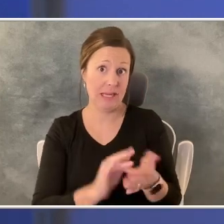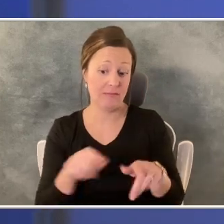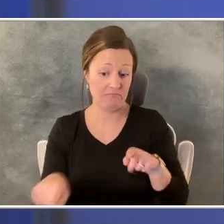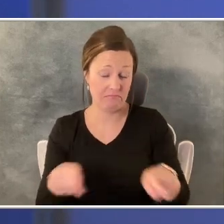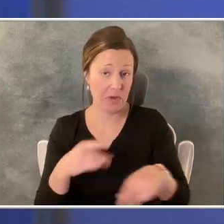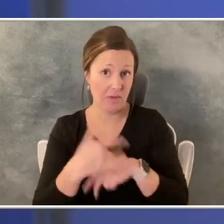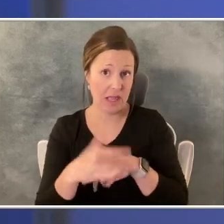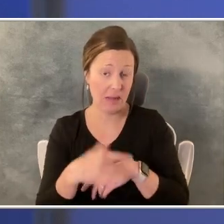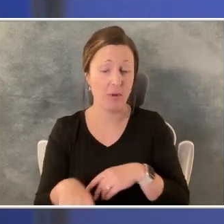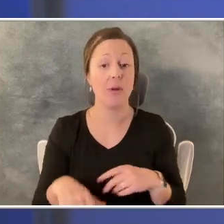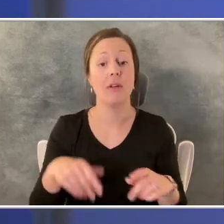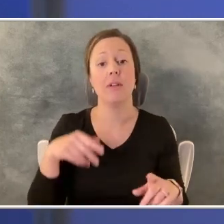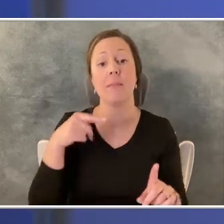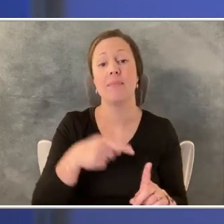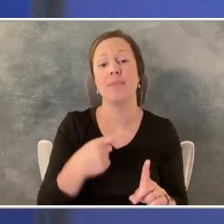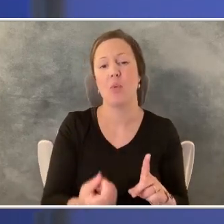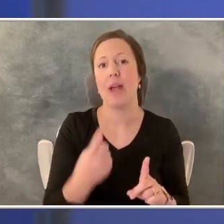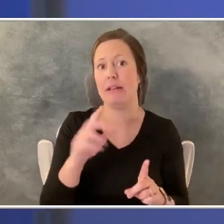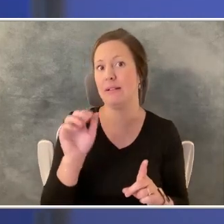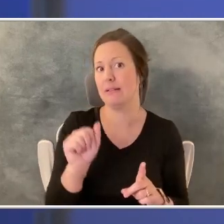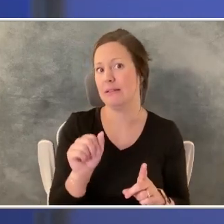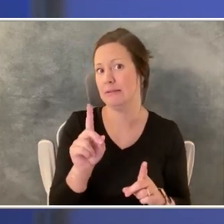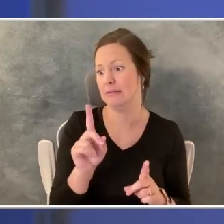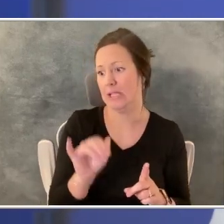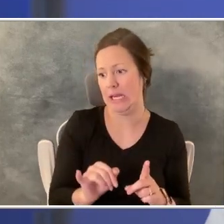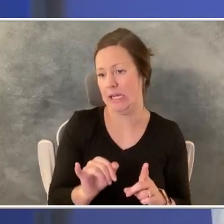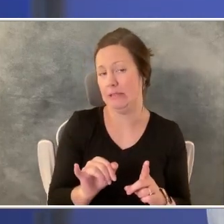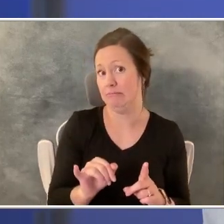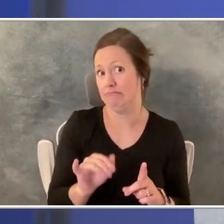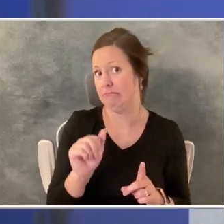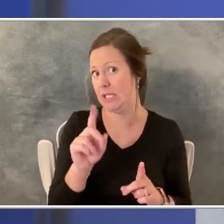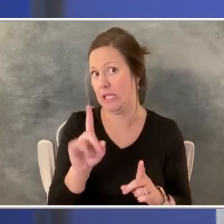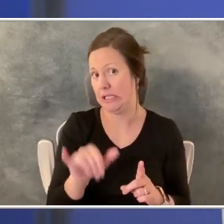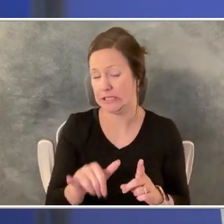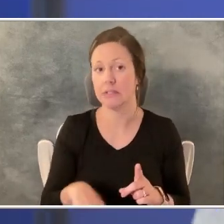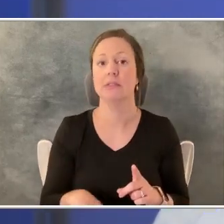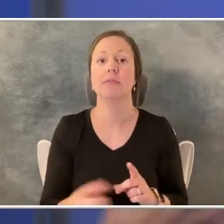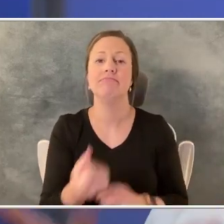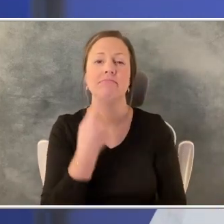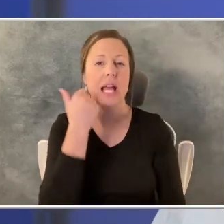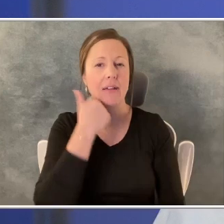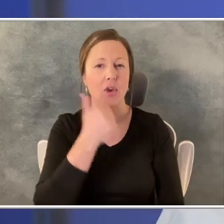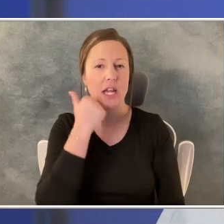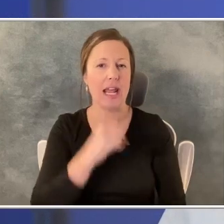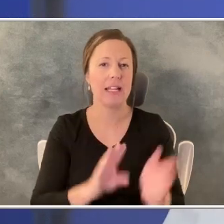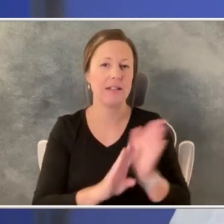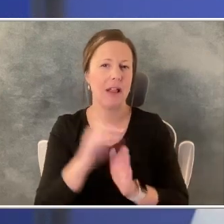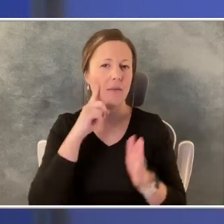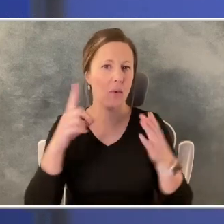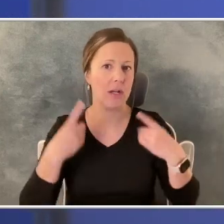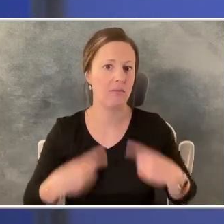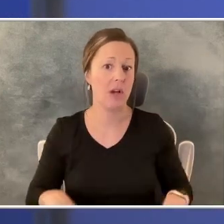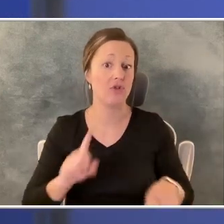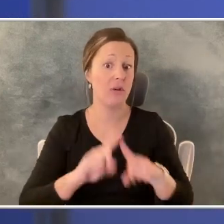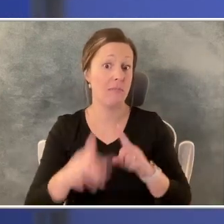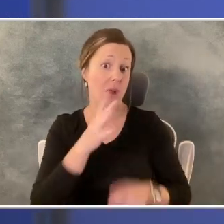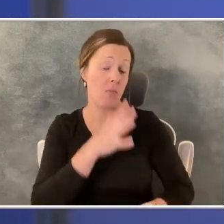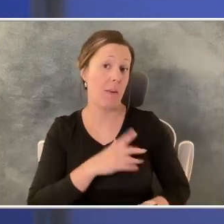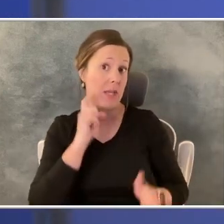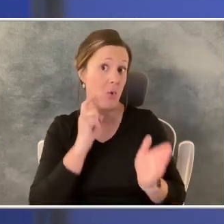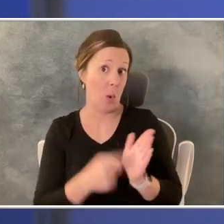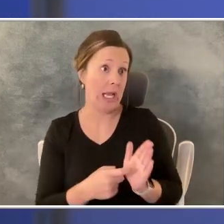is Addyi, that you take every day, and it was originally developed for depression, but women were seeing an increase in their libido. And then